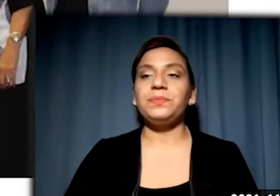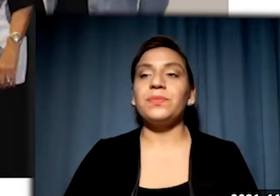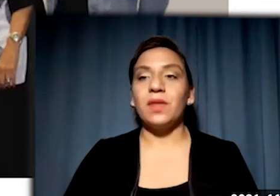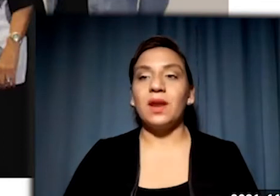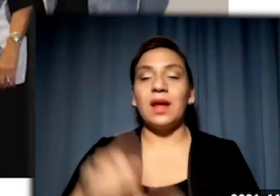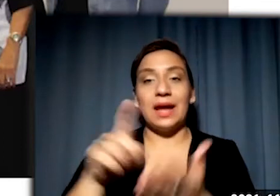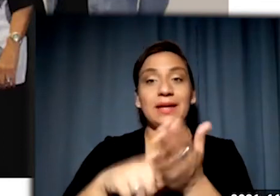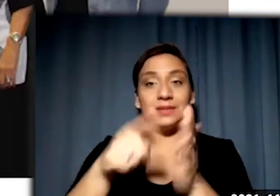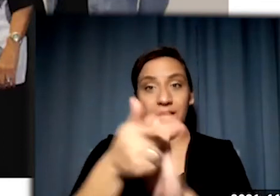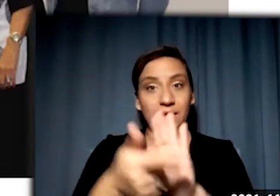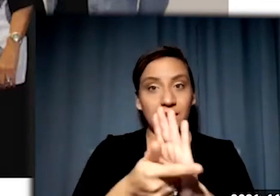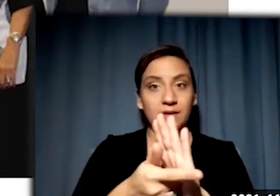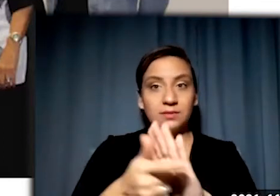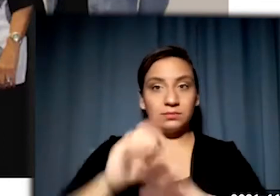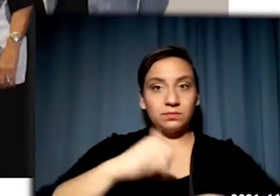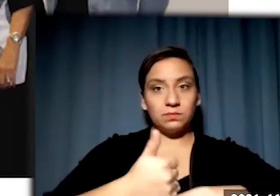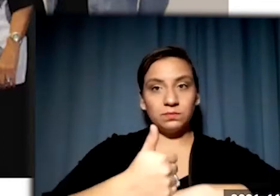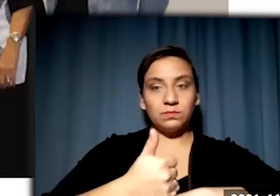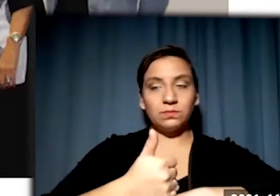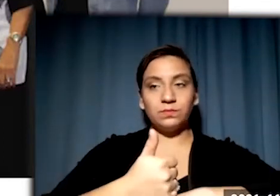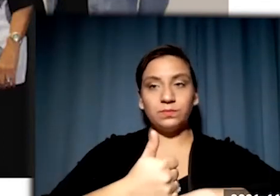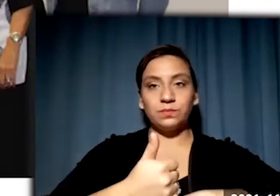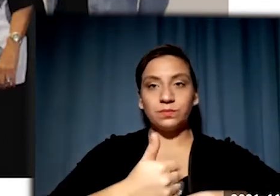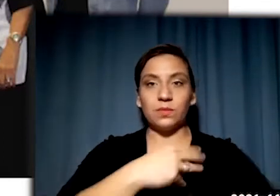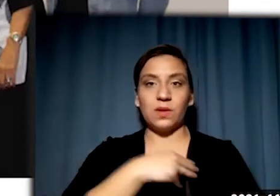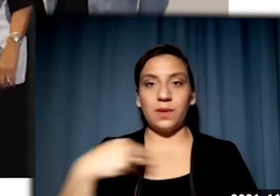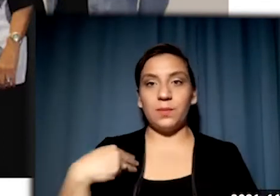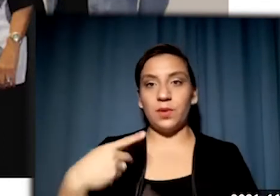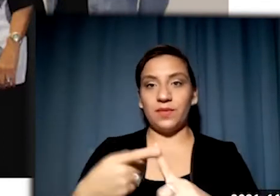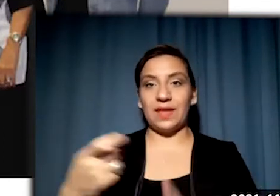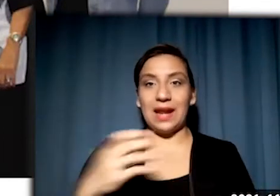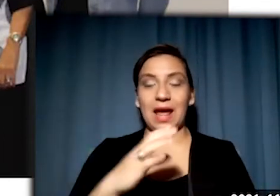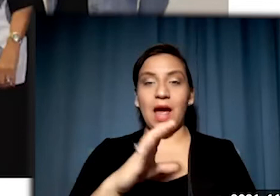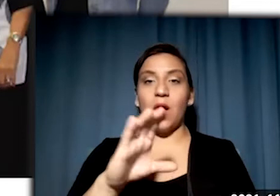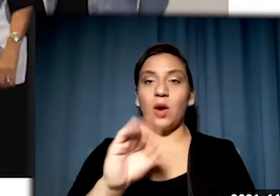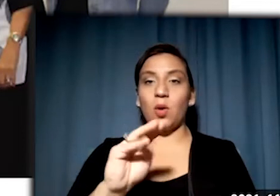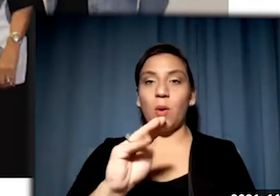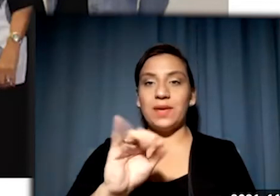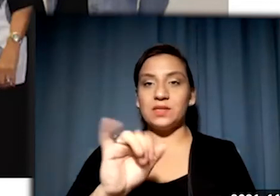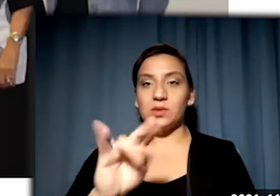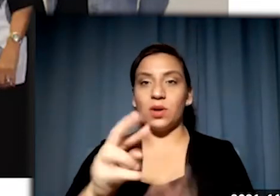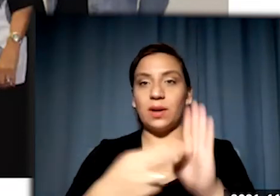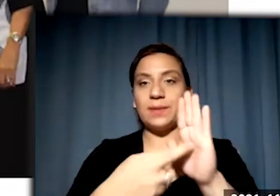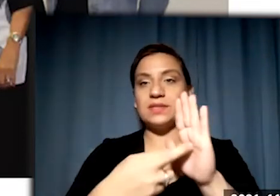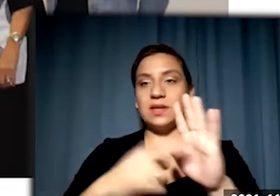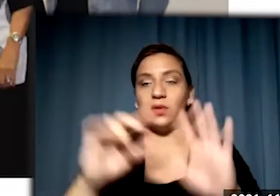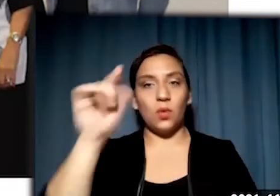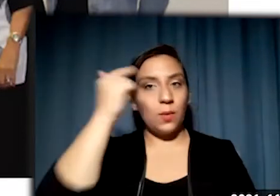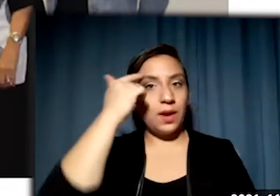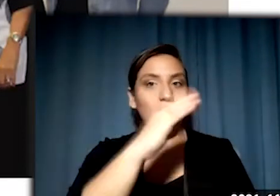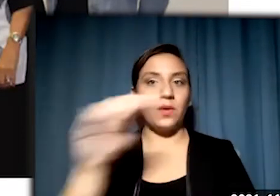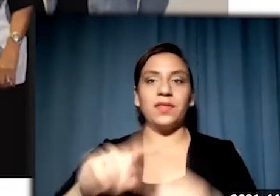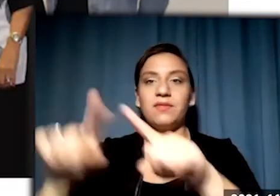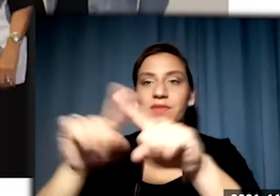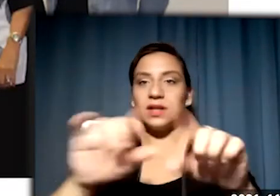members of the commission, which included representatives of government agencies and of cultural and educational